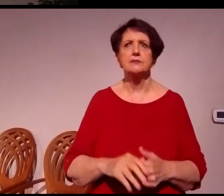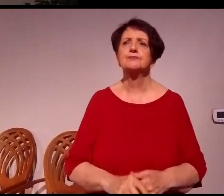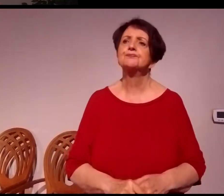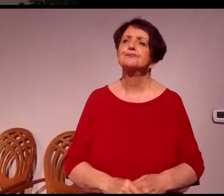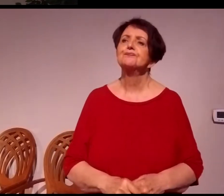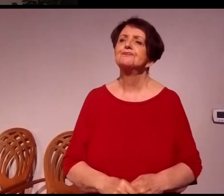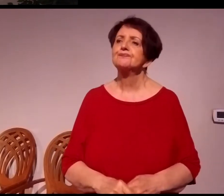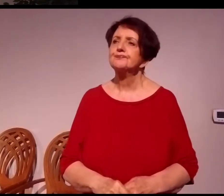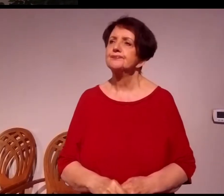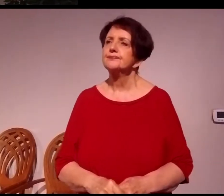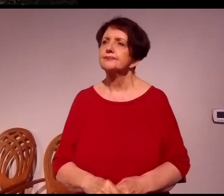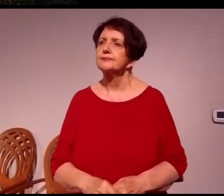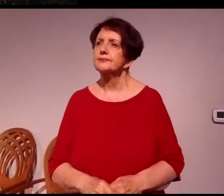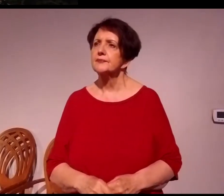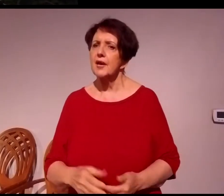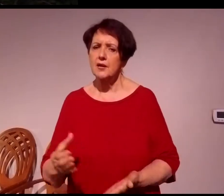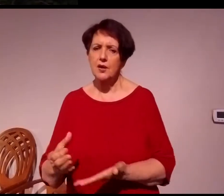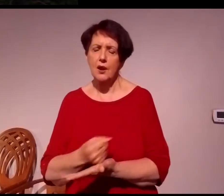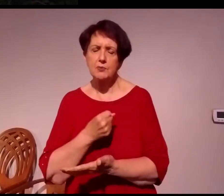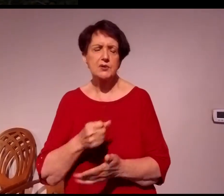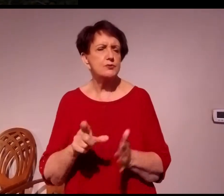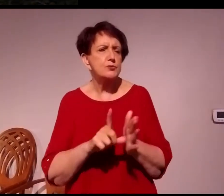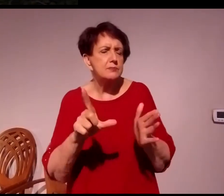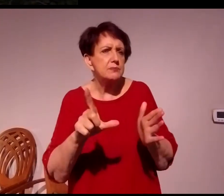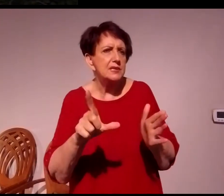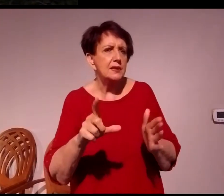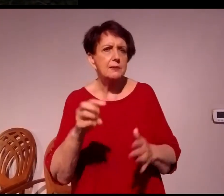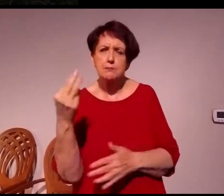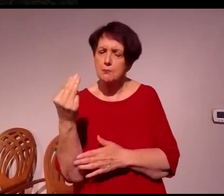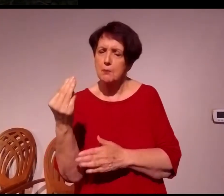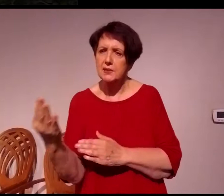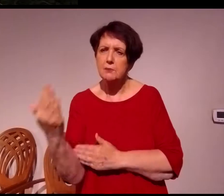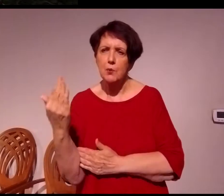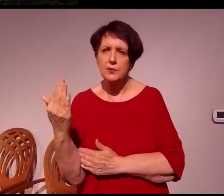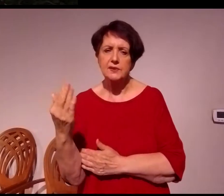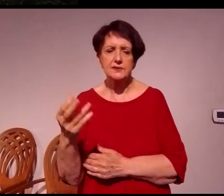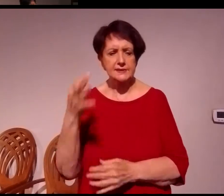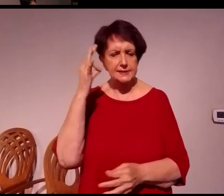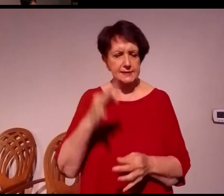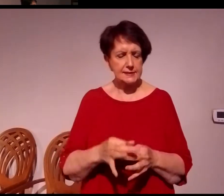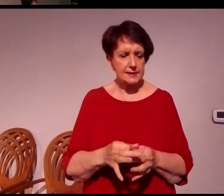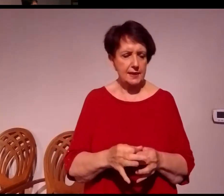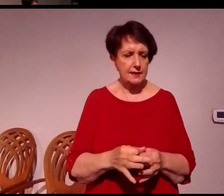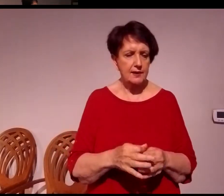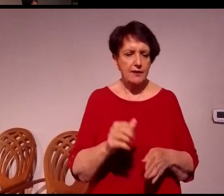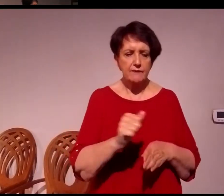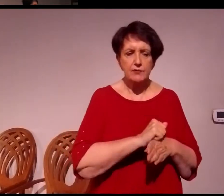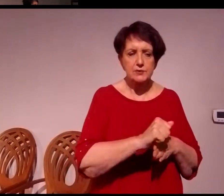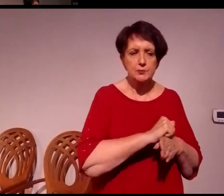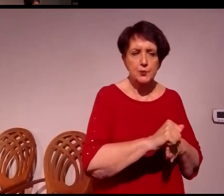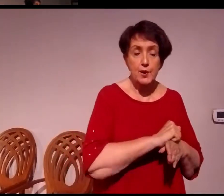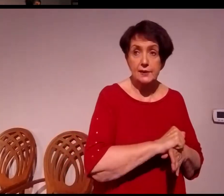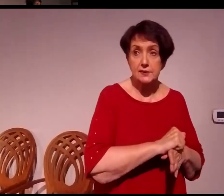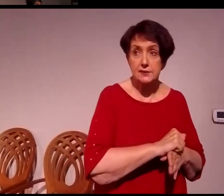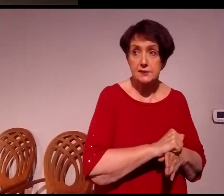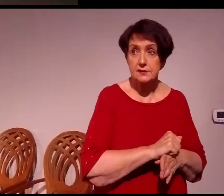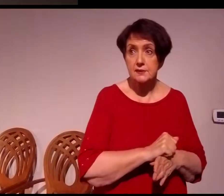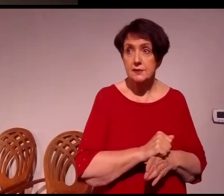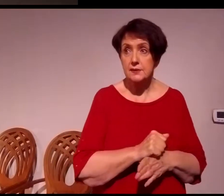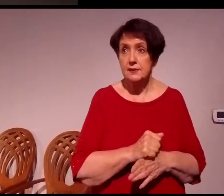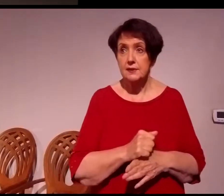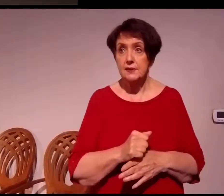I had an opportunity immediately Monday morning to decide whether or not I was going to practice what I heard Reverend Cynthia James talk